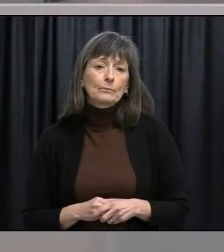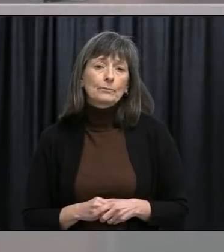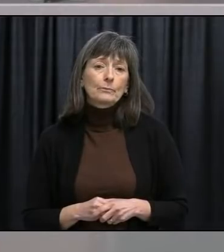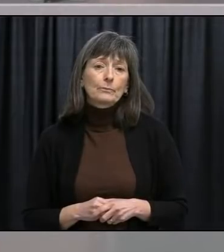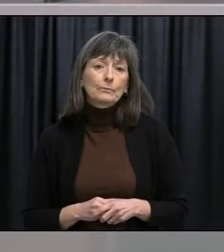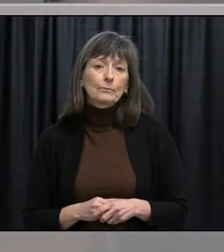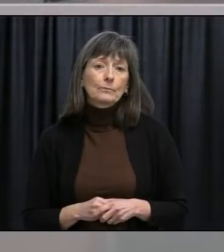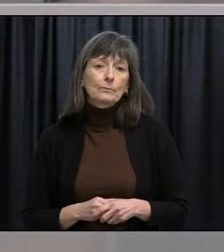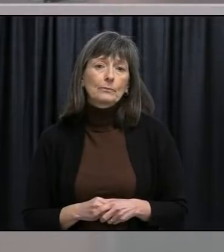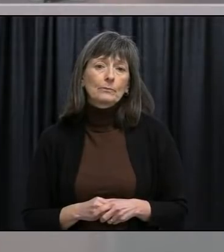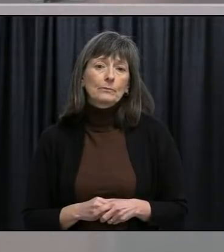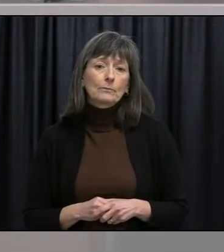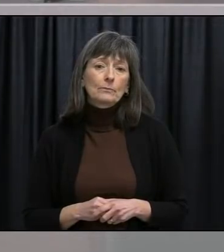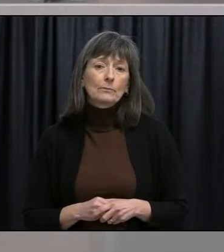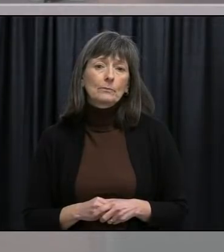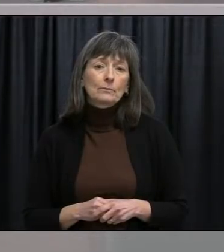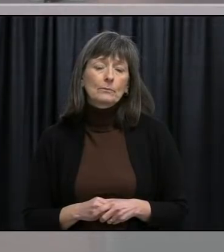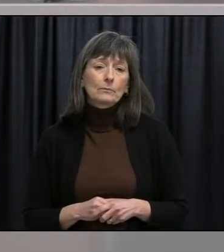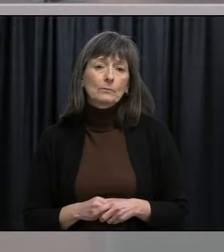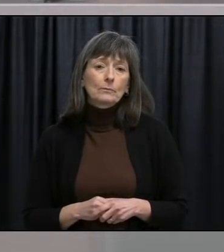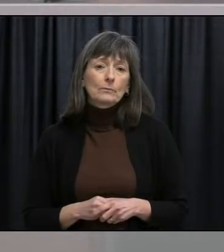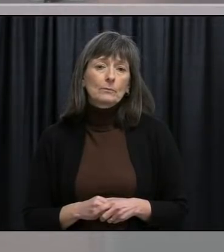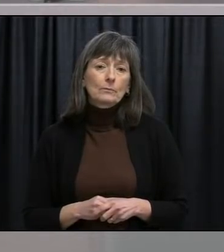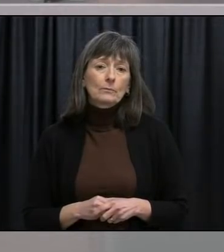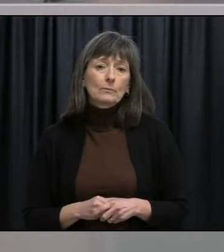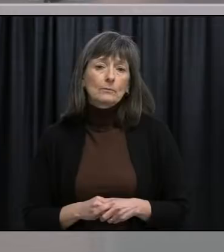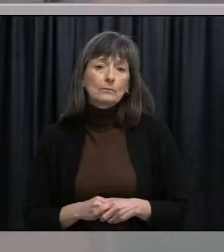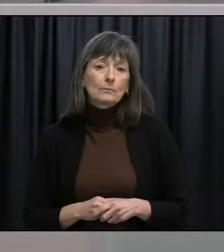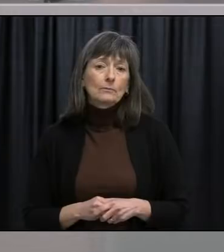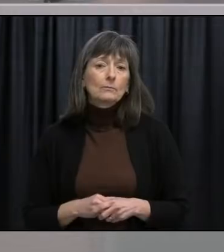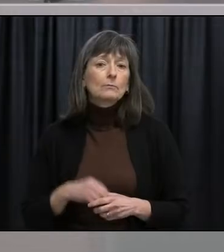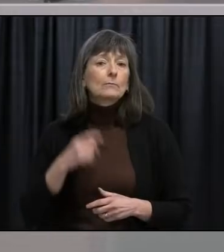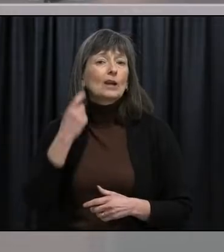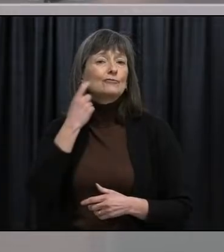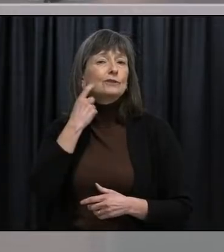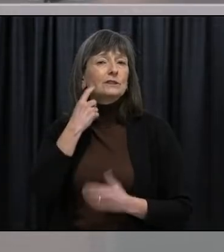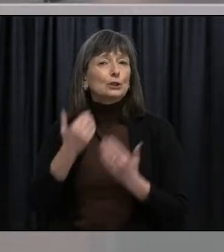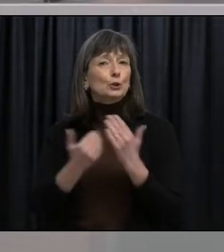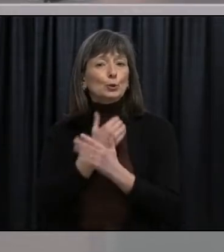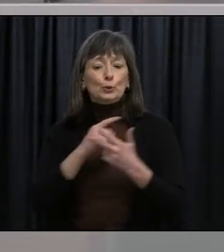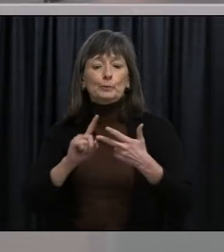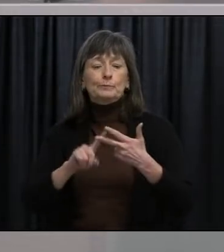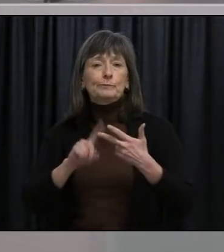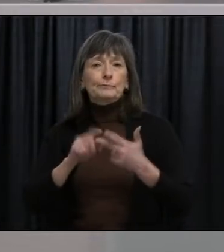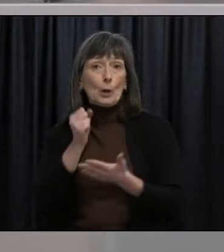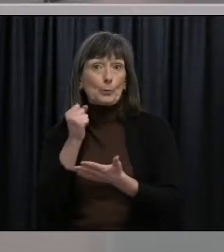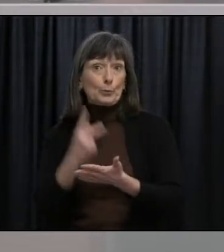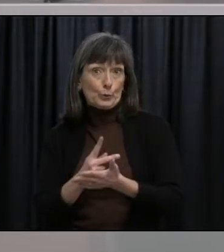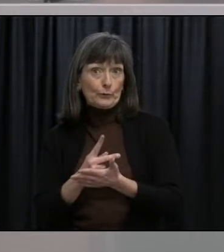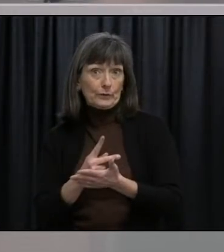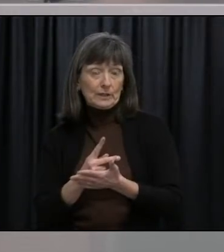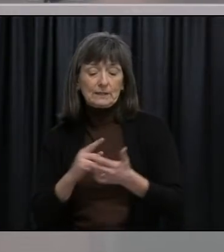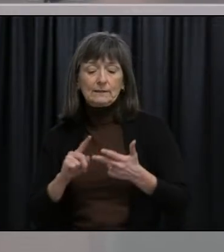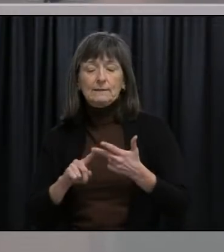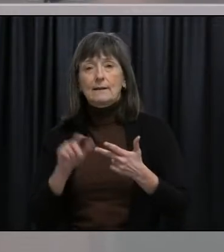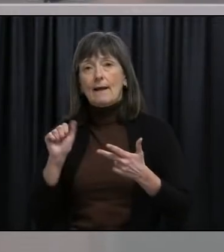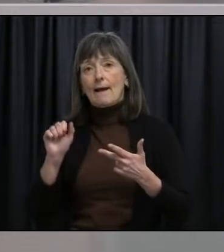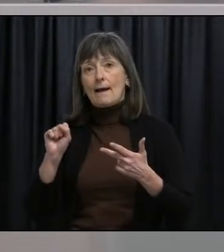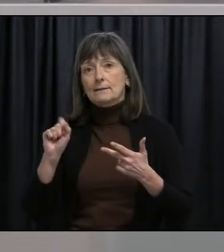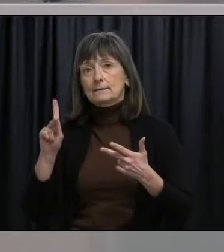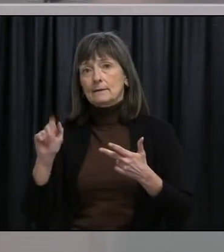Great. And a question about the newly approved AstraZeneca vaccine. I'm wondering what we know about the